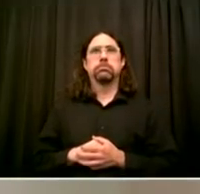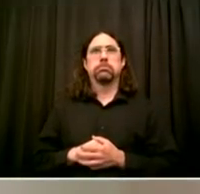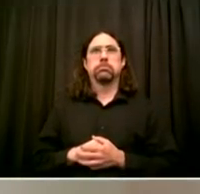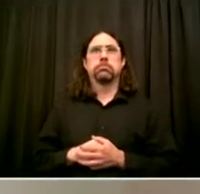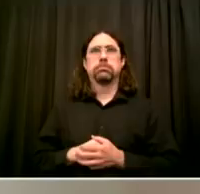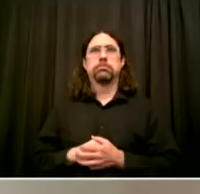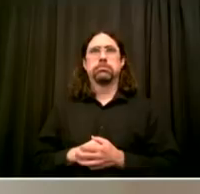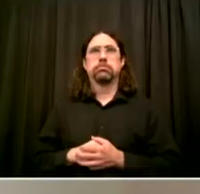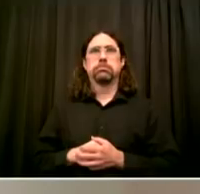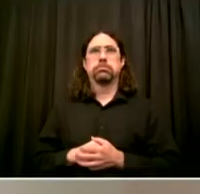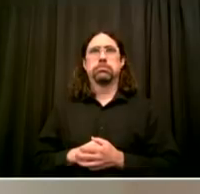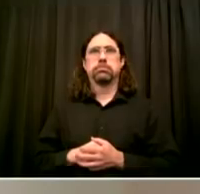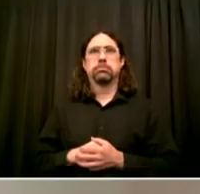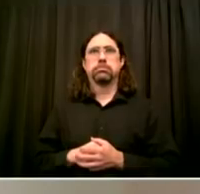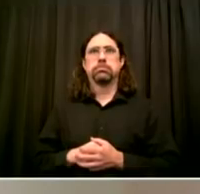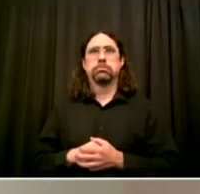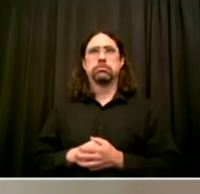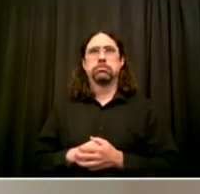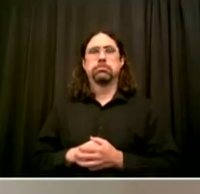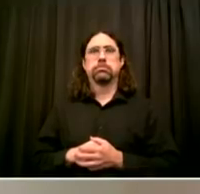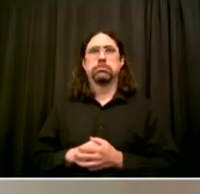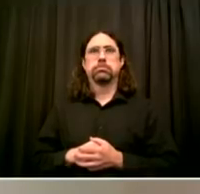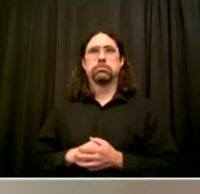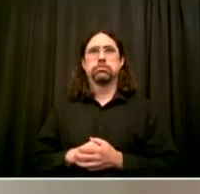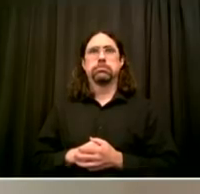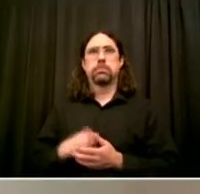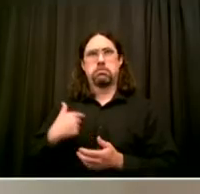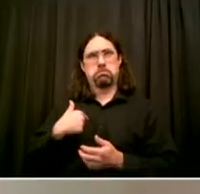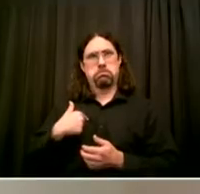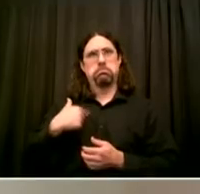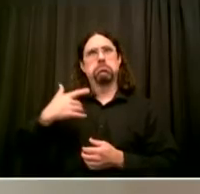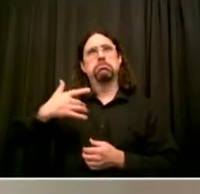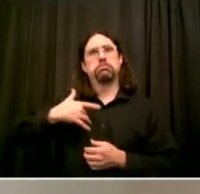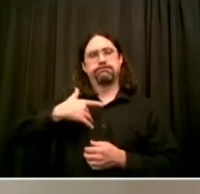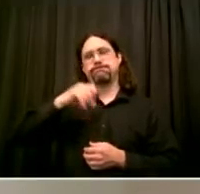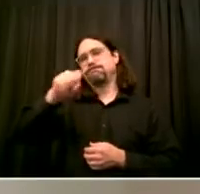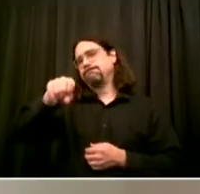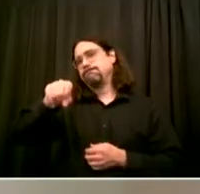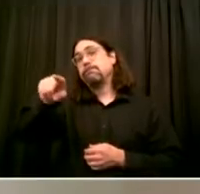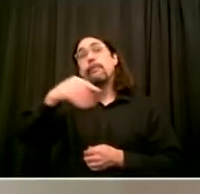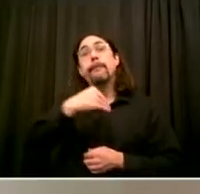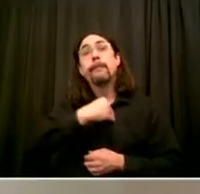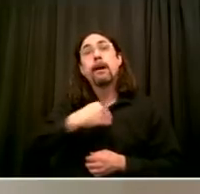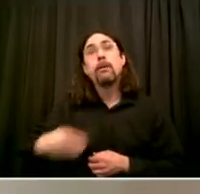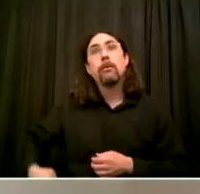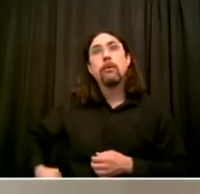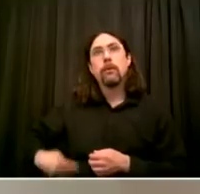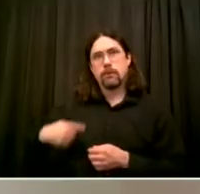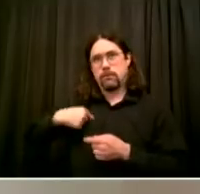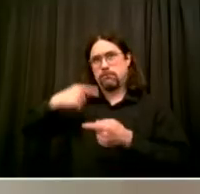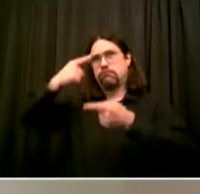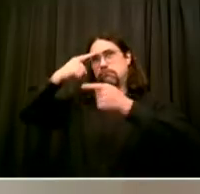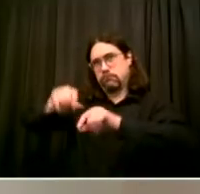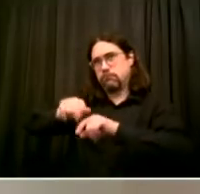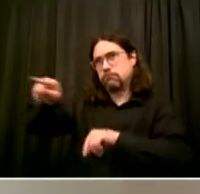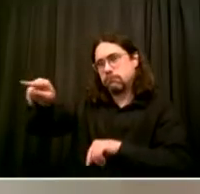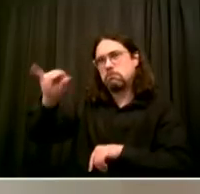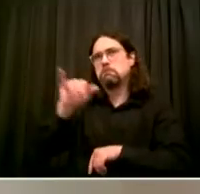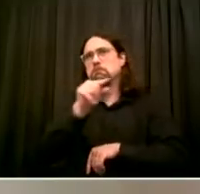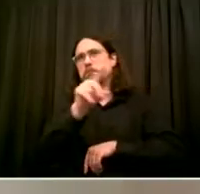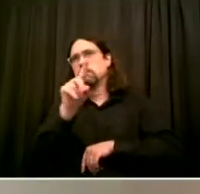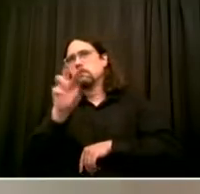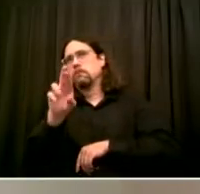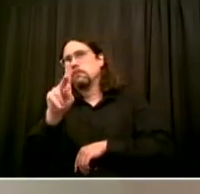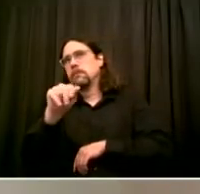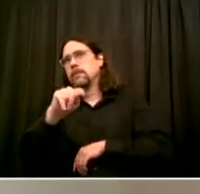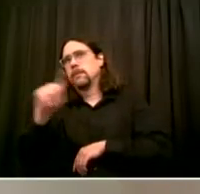care doctor does reinforce that people are willing and ready to do the right thing if you support them. And so I want to bring the same approach of